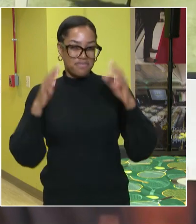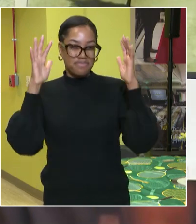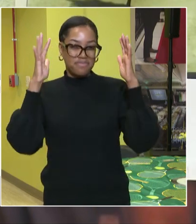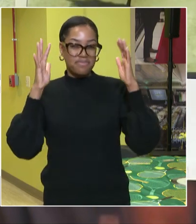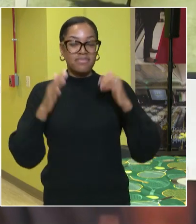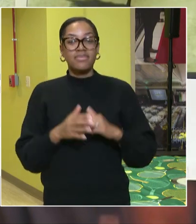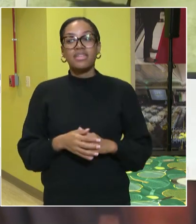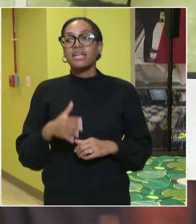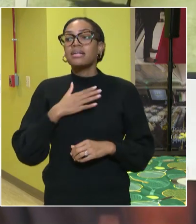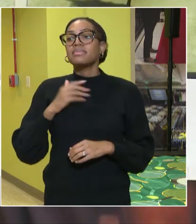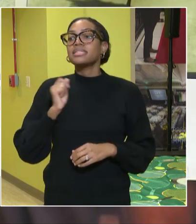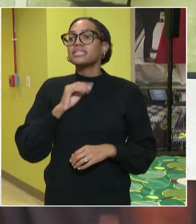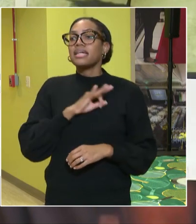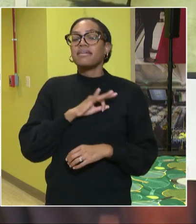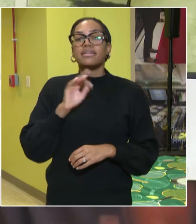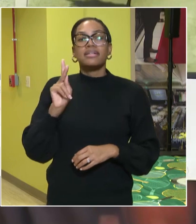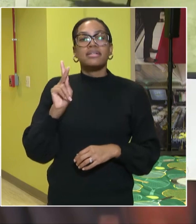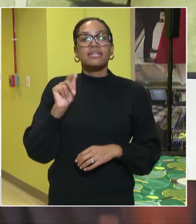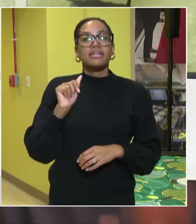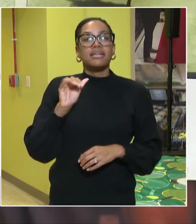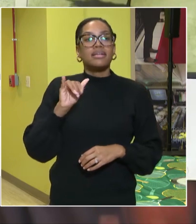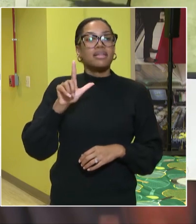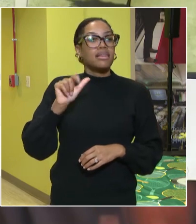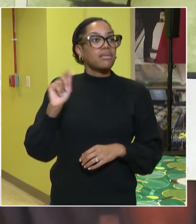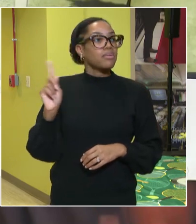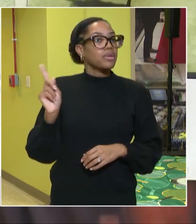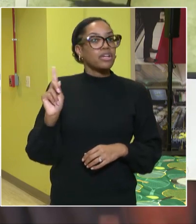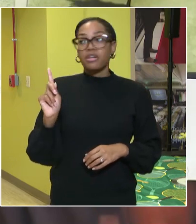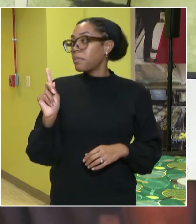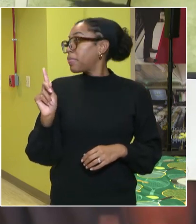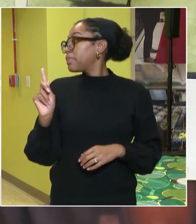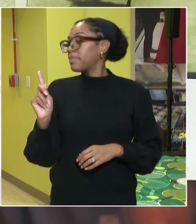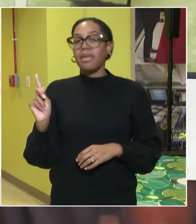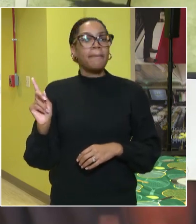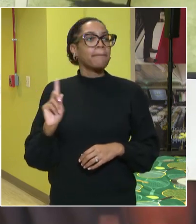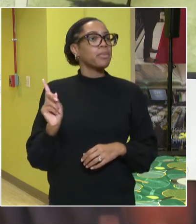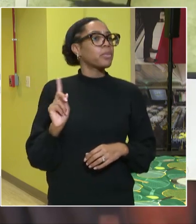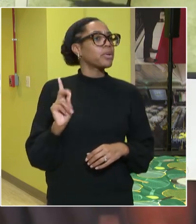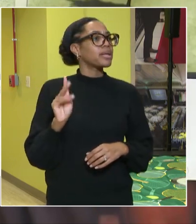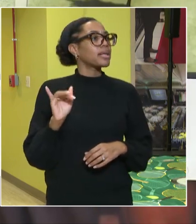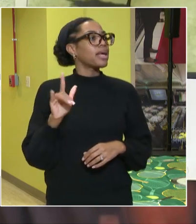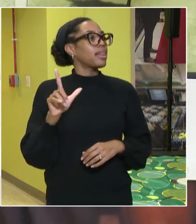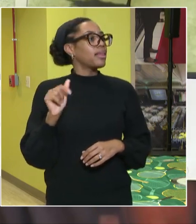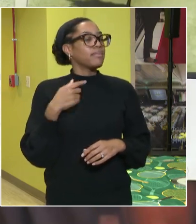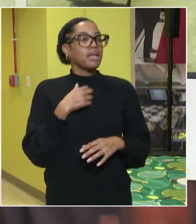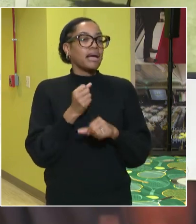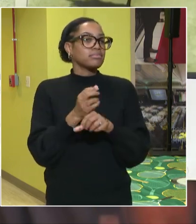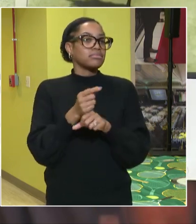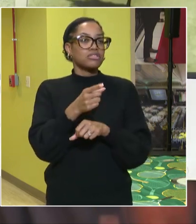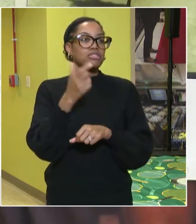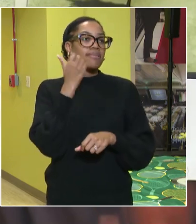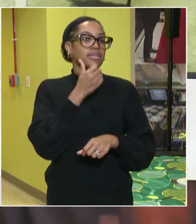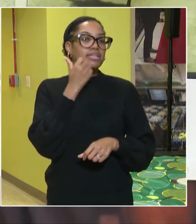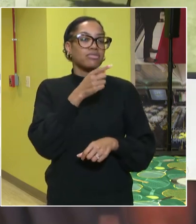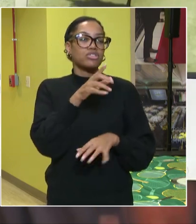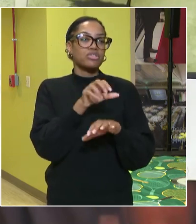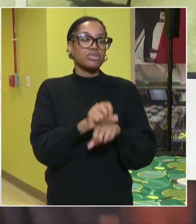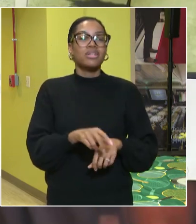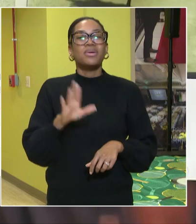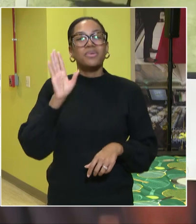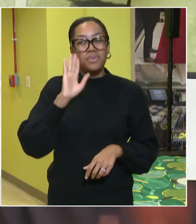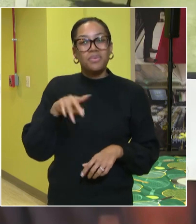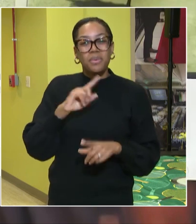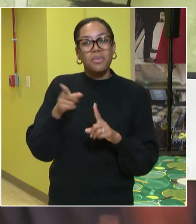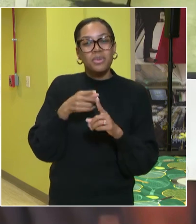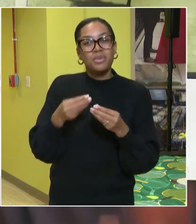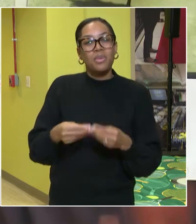My staff, where's Kayla? Kayla, thank you. Where's Kayla? I fuss at her every day. She's used to it now. You know when you lose your